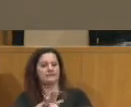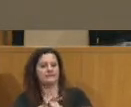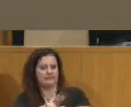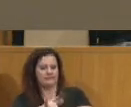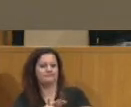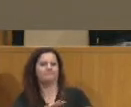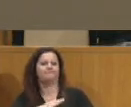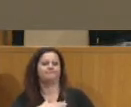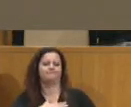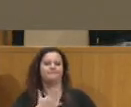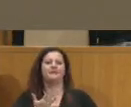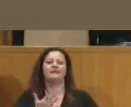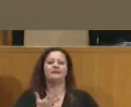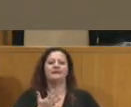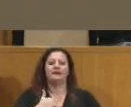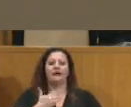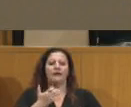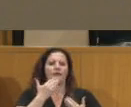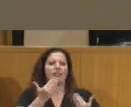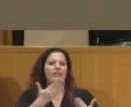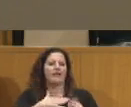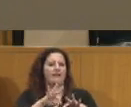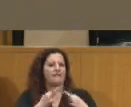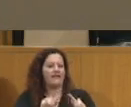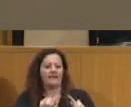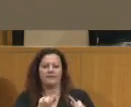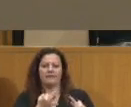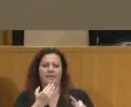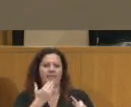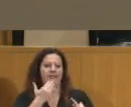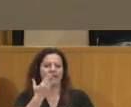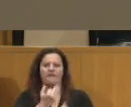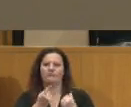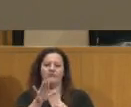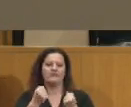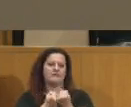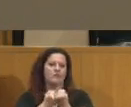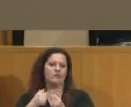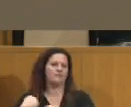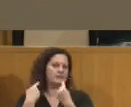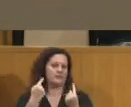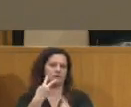so kind, so everybody can recognize you.